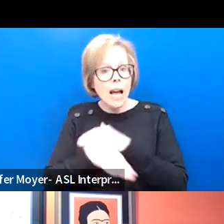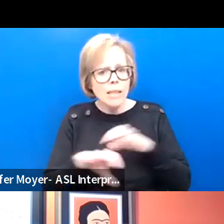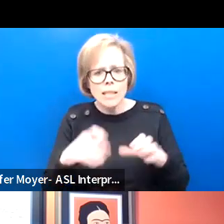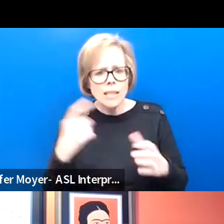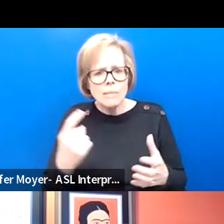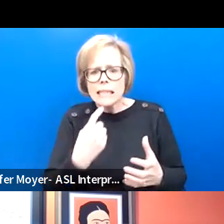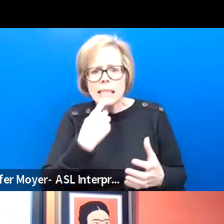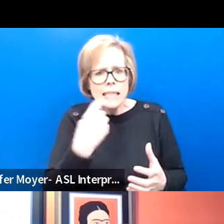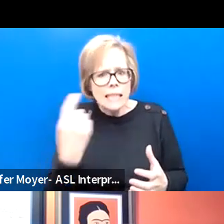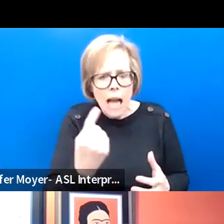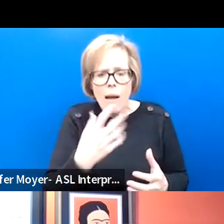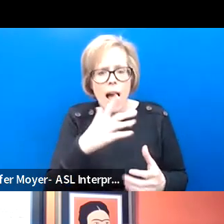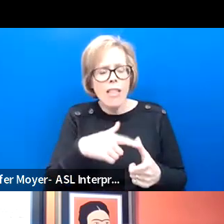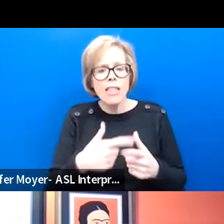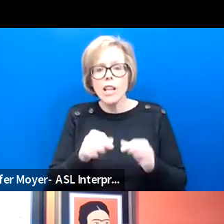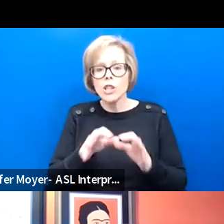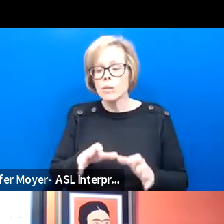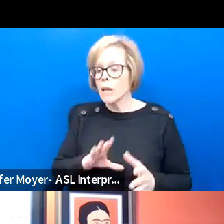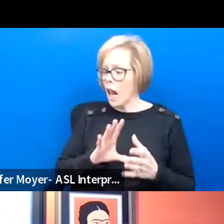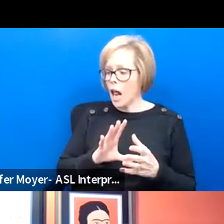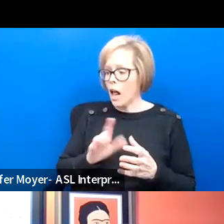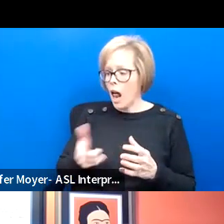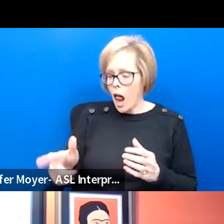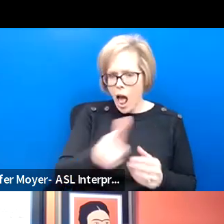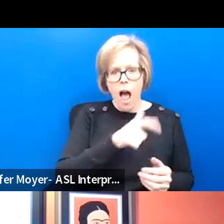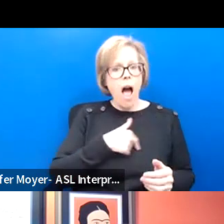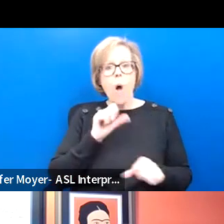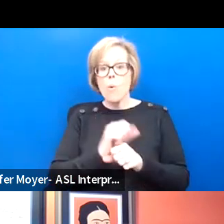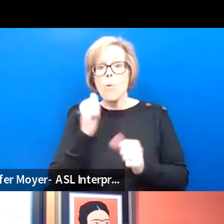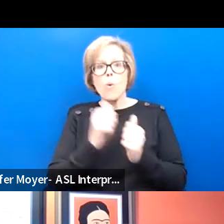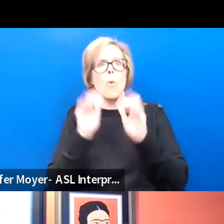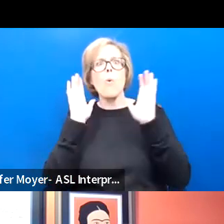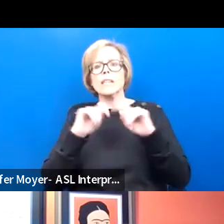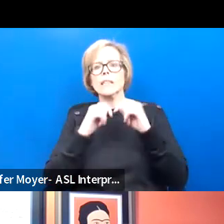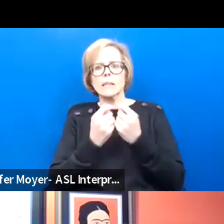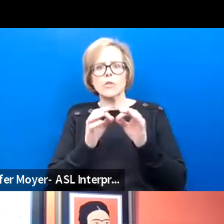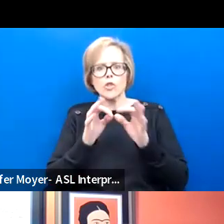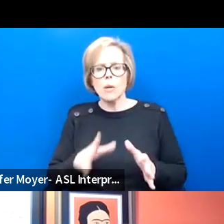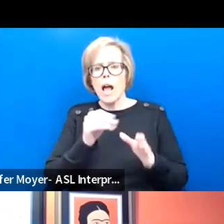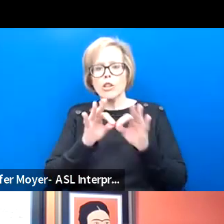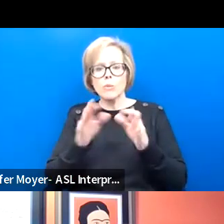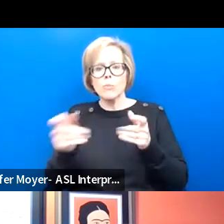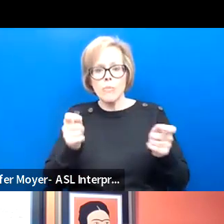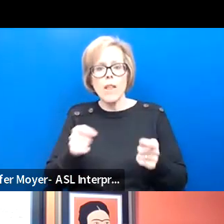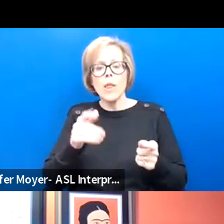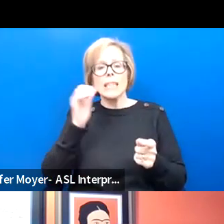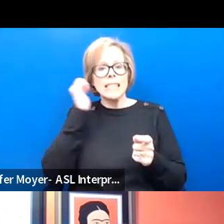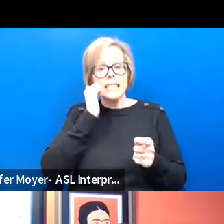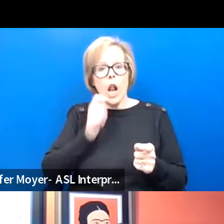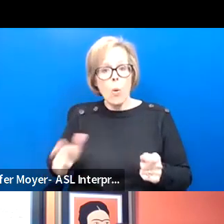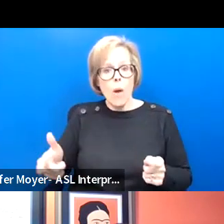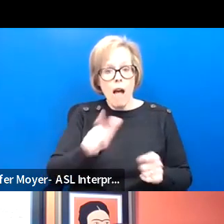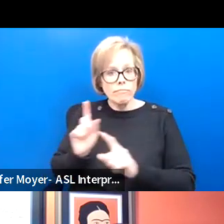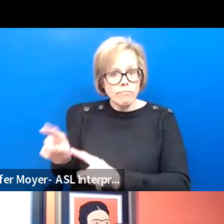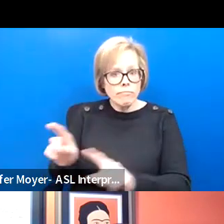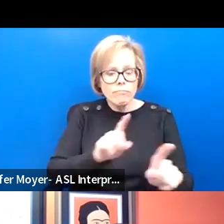says something, and then the interpreter does their rounds. I worked with a wonderful team of interpreters and interpreter managers. They would do daily rounds, and they would